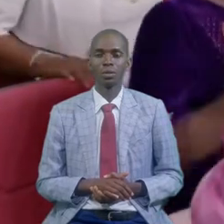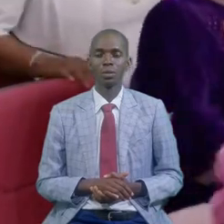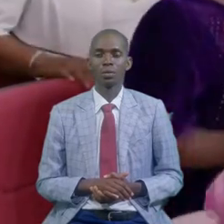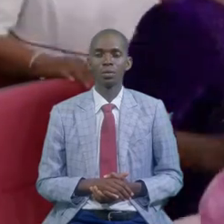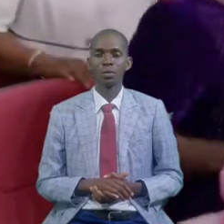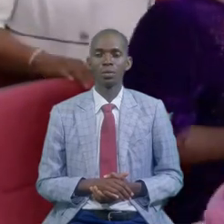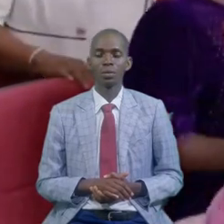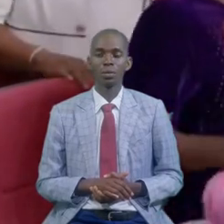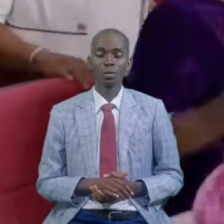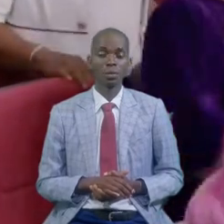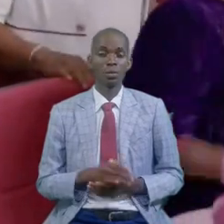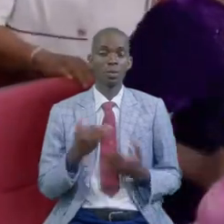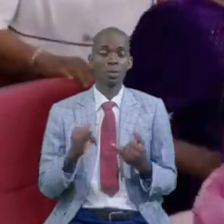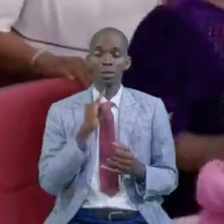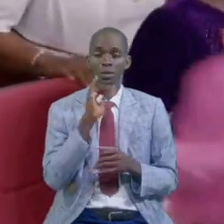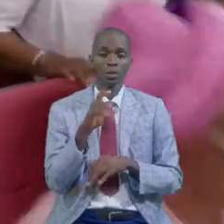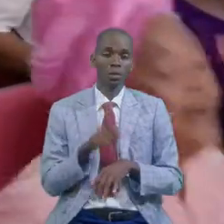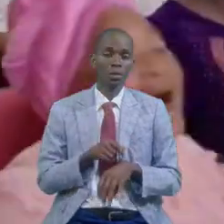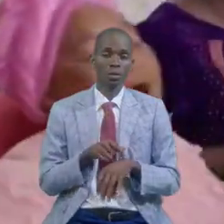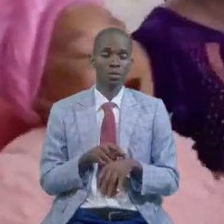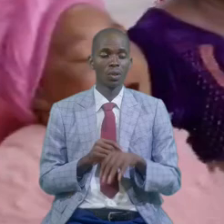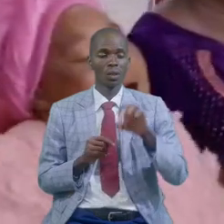Elijah is gone.